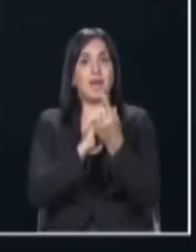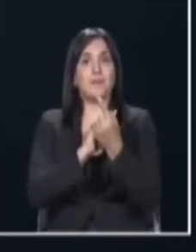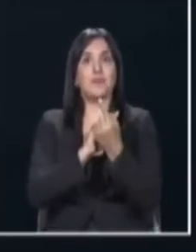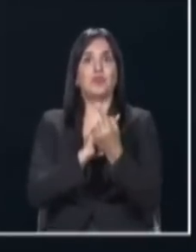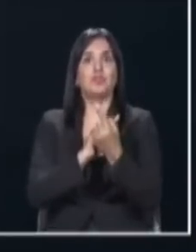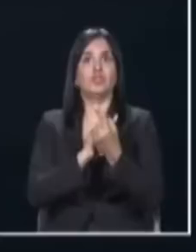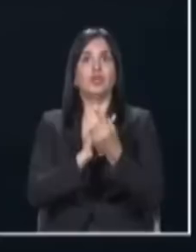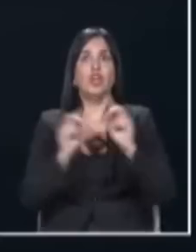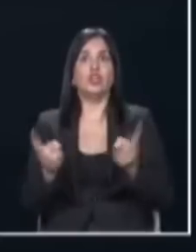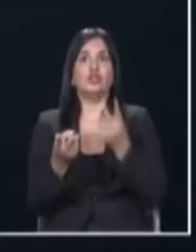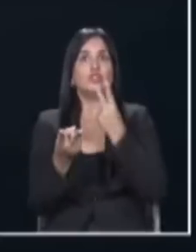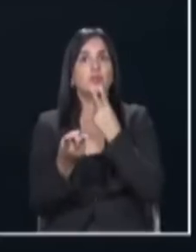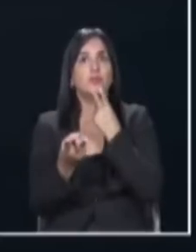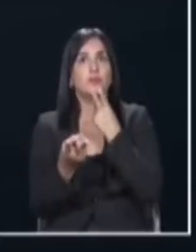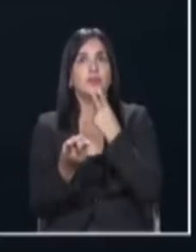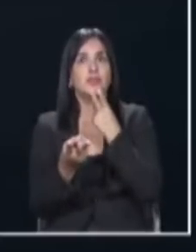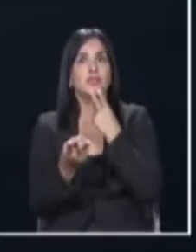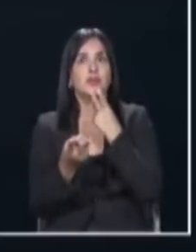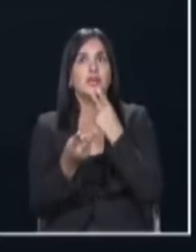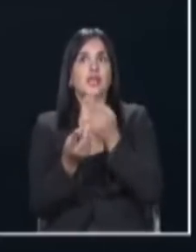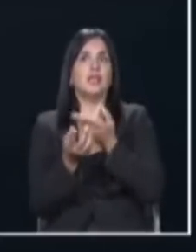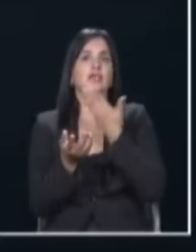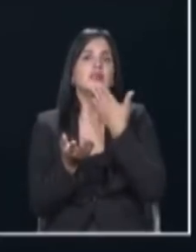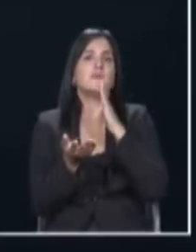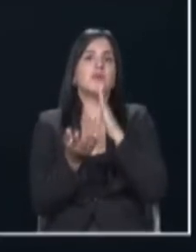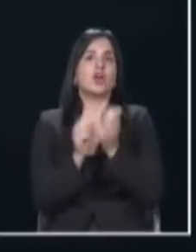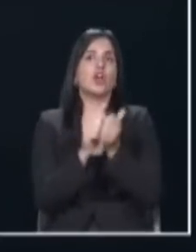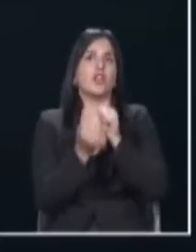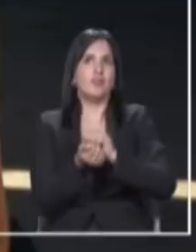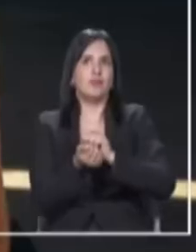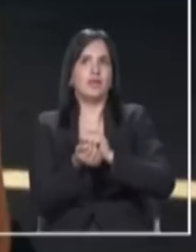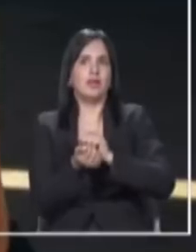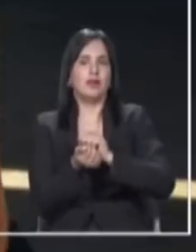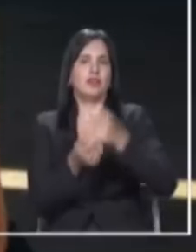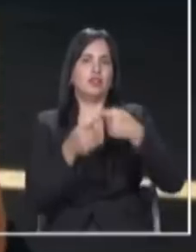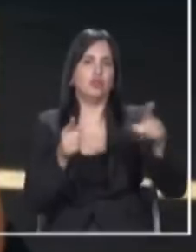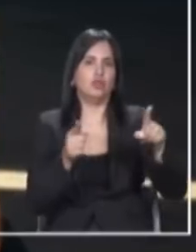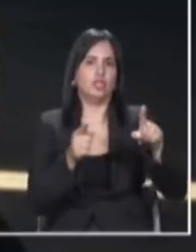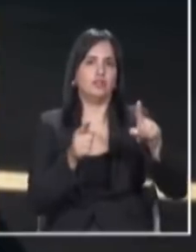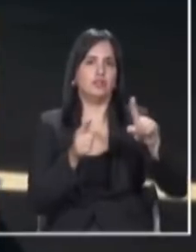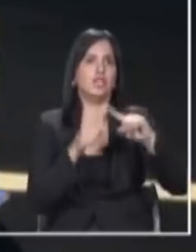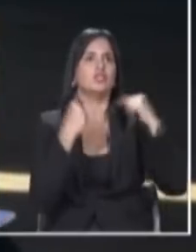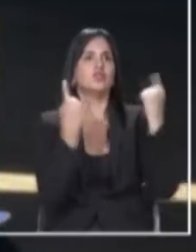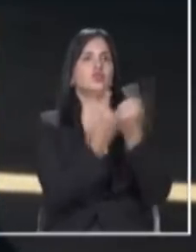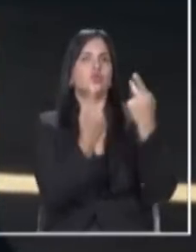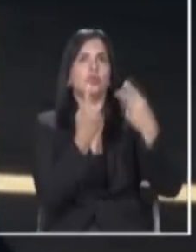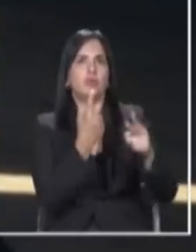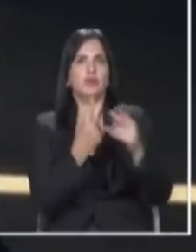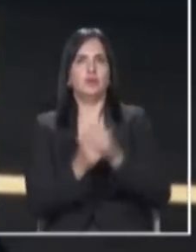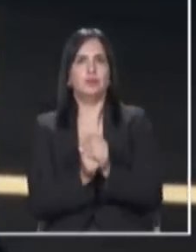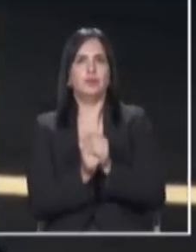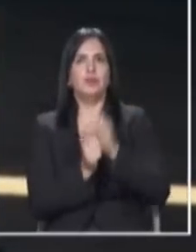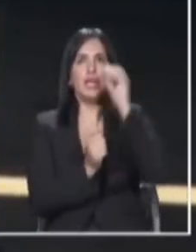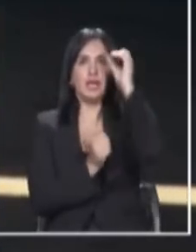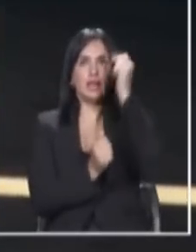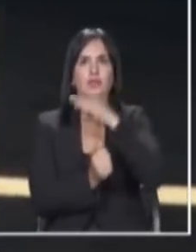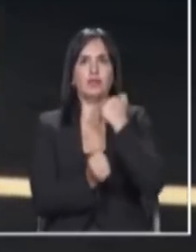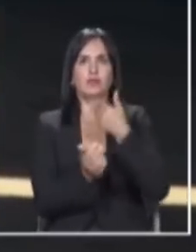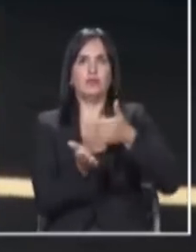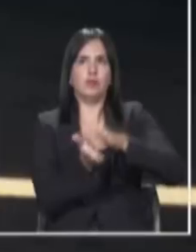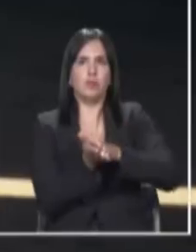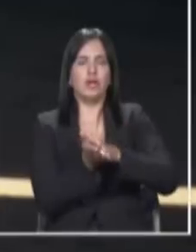traits within populations that are better suited for their environment than others the idea of death and